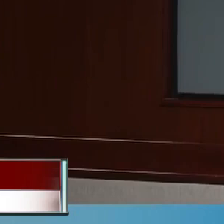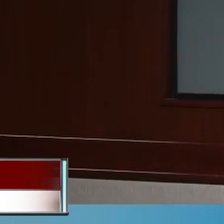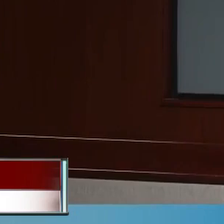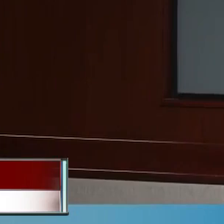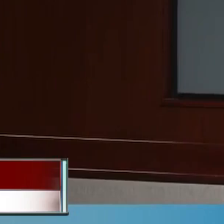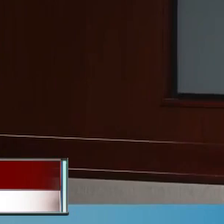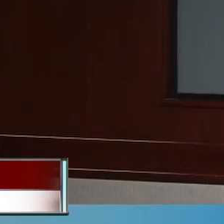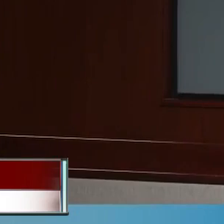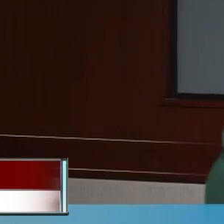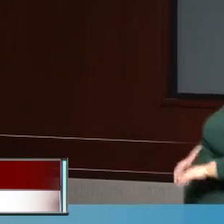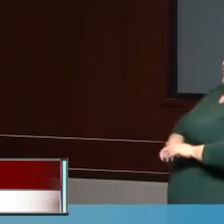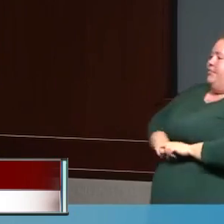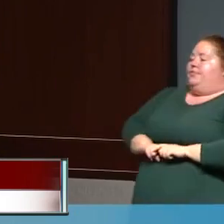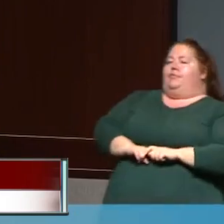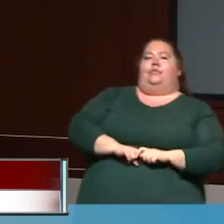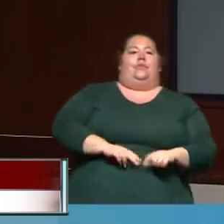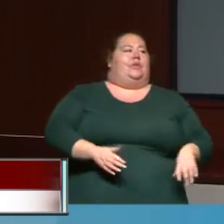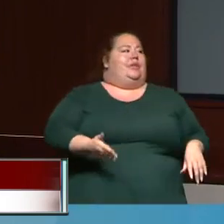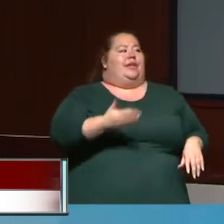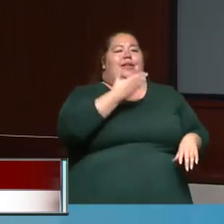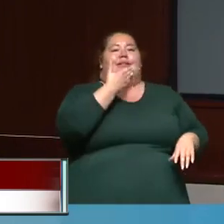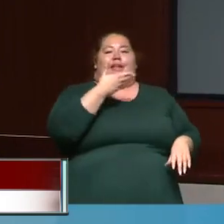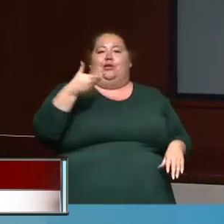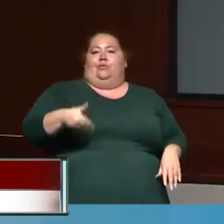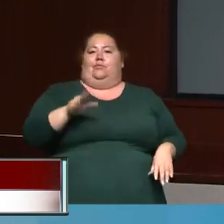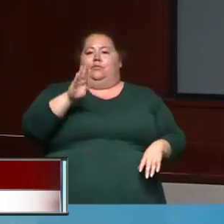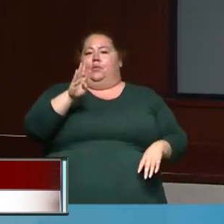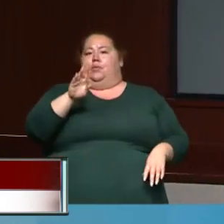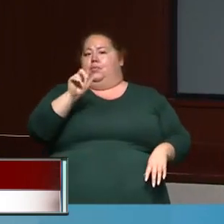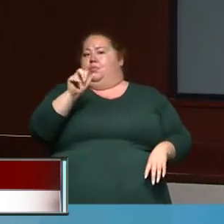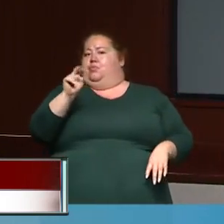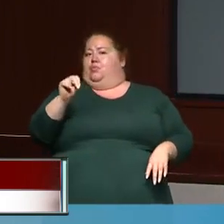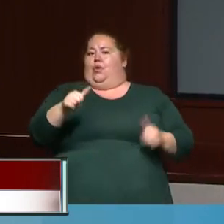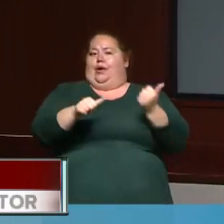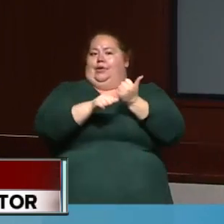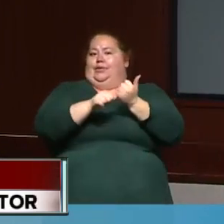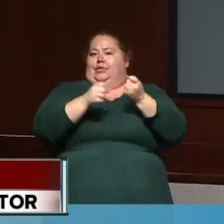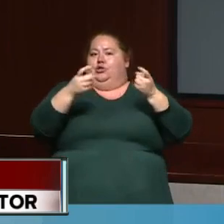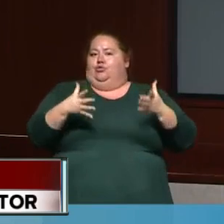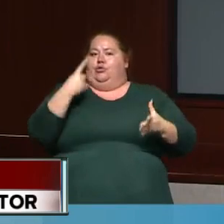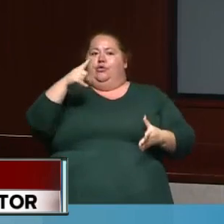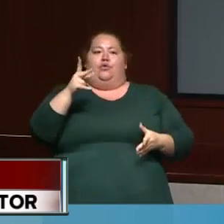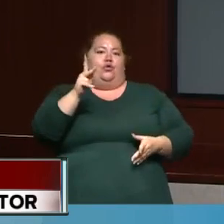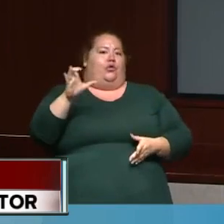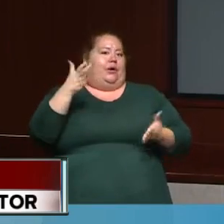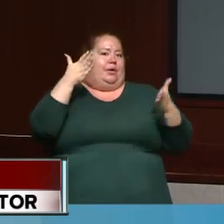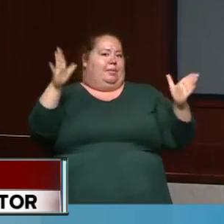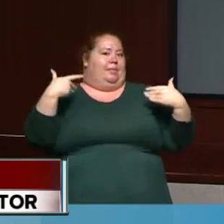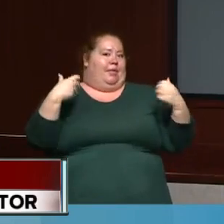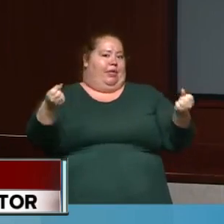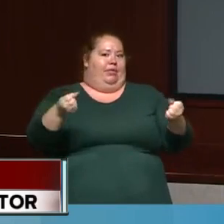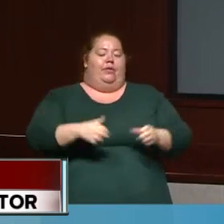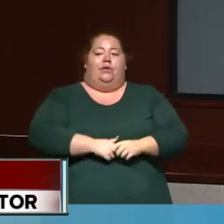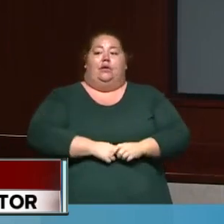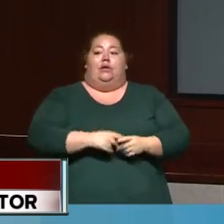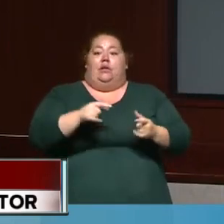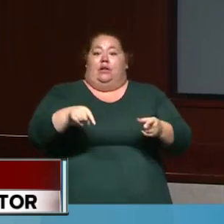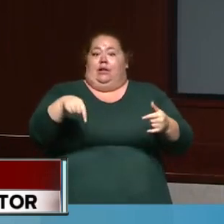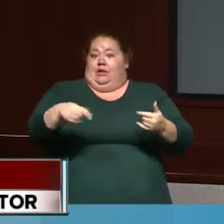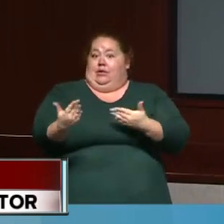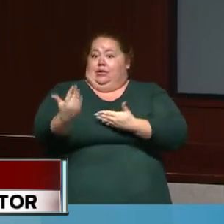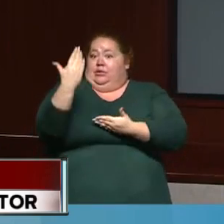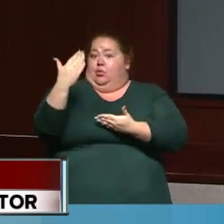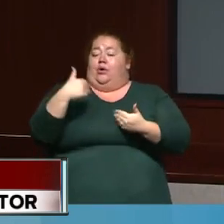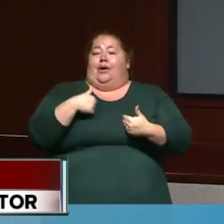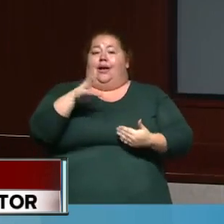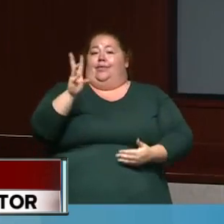Thanks, Megan. As Megan said, my name's Brent Kerrigan. I'm the Assistant Director for Kern County Public Health. This morning, we're announcing 67